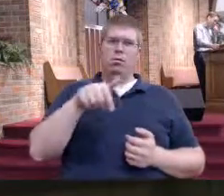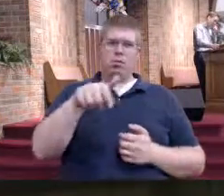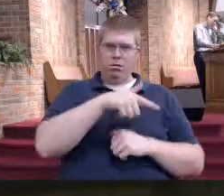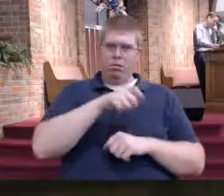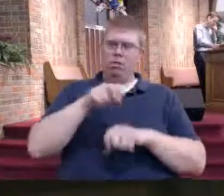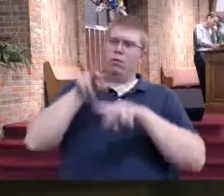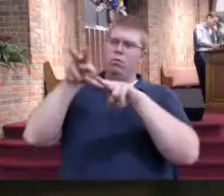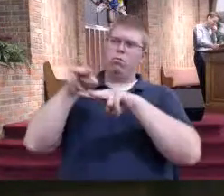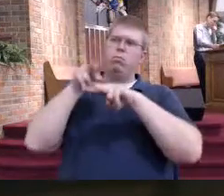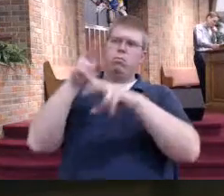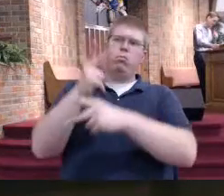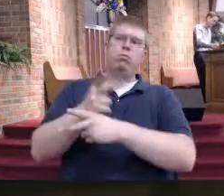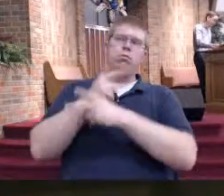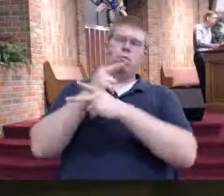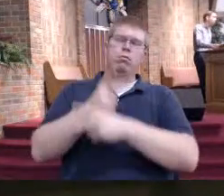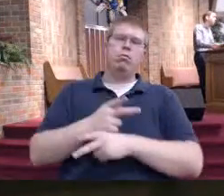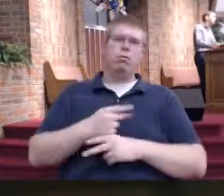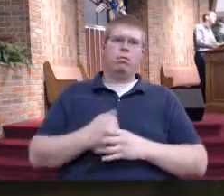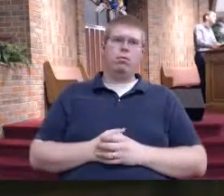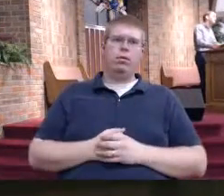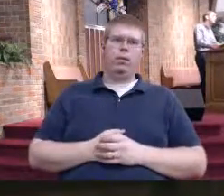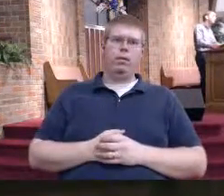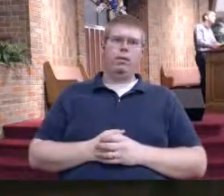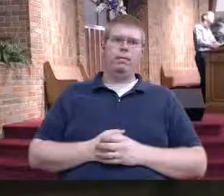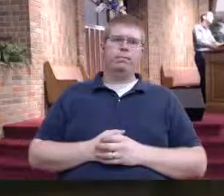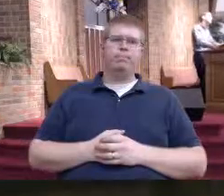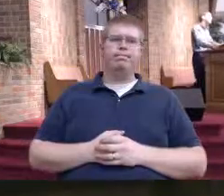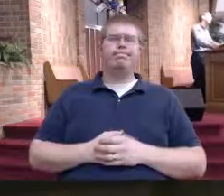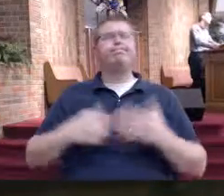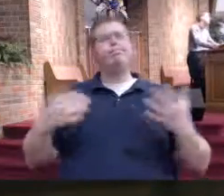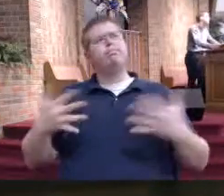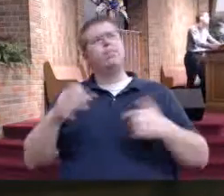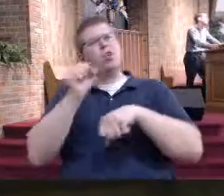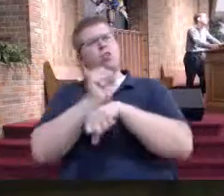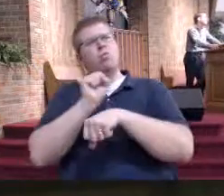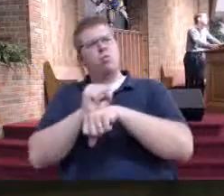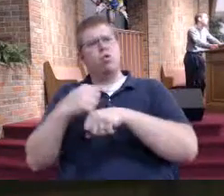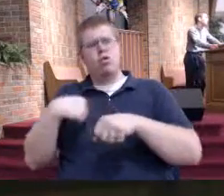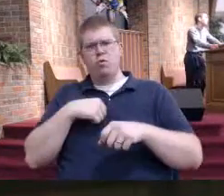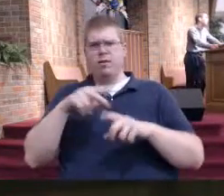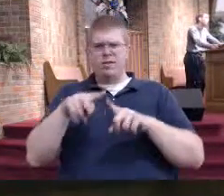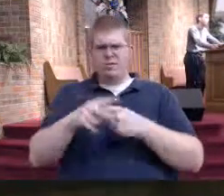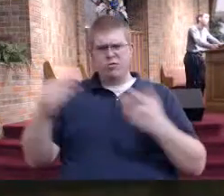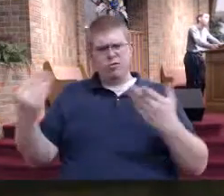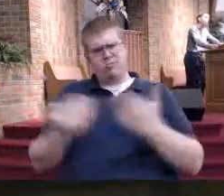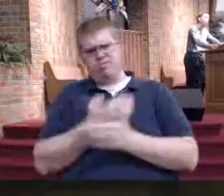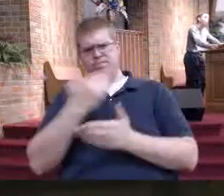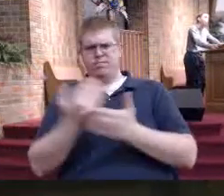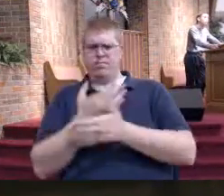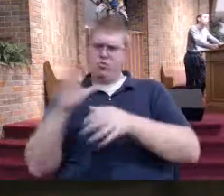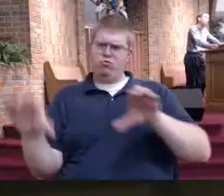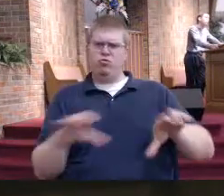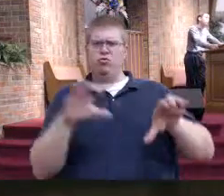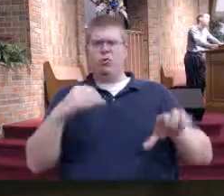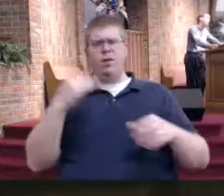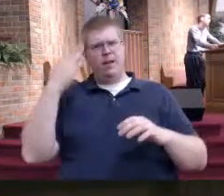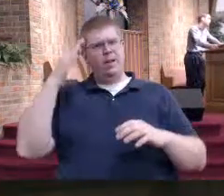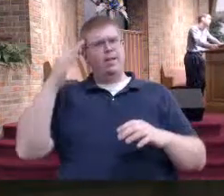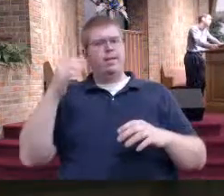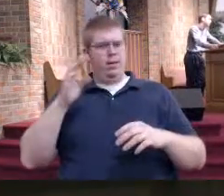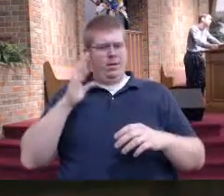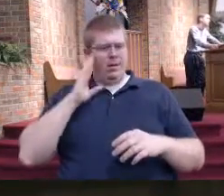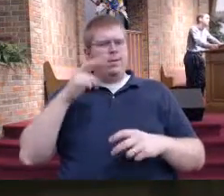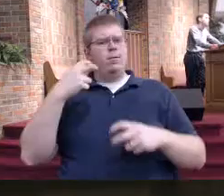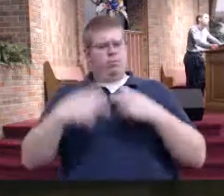At work, when we're starting new projects, especially those that we know we're going to have problems with, we always try to have a